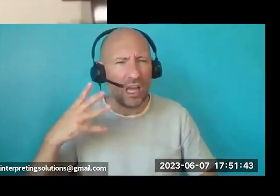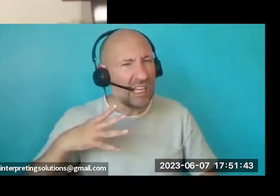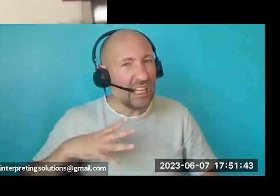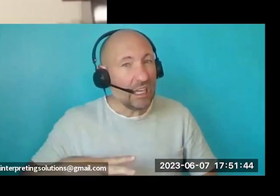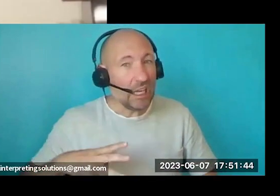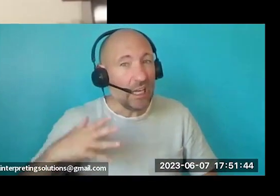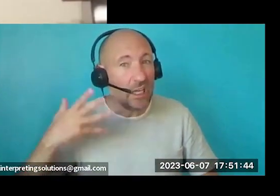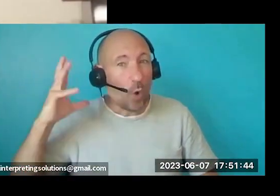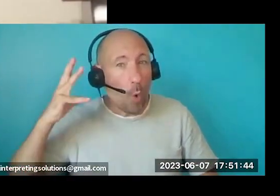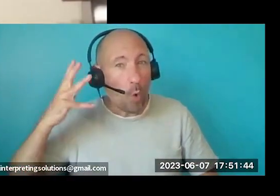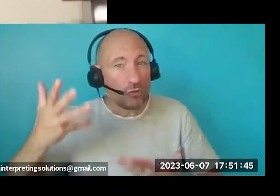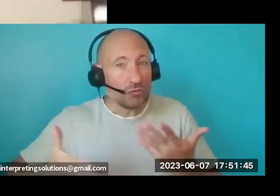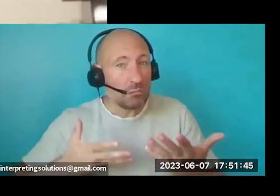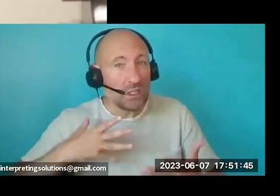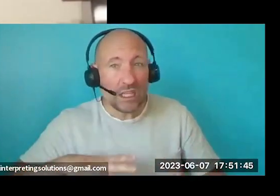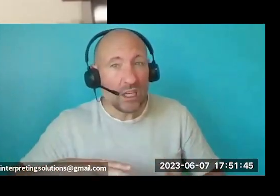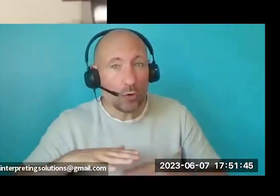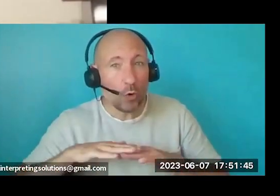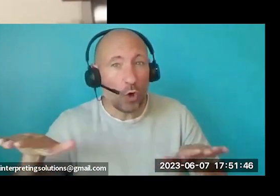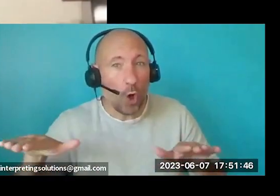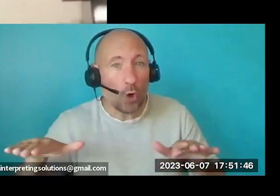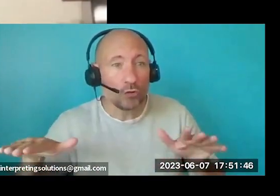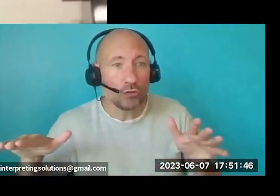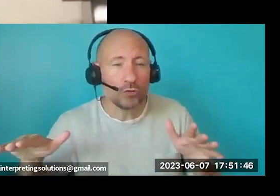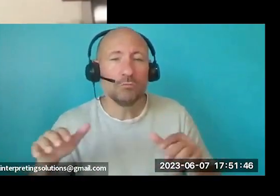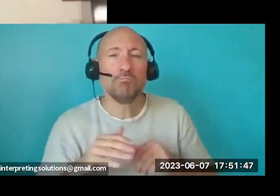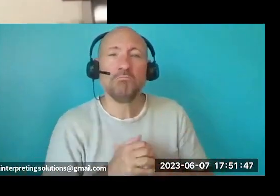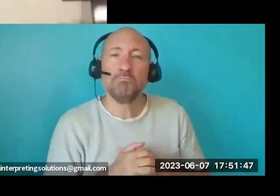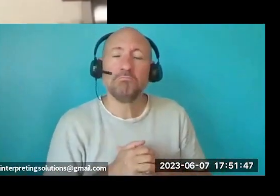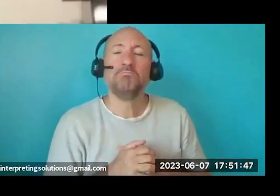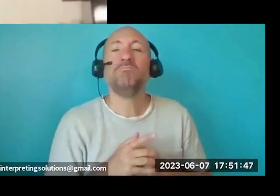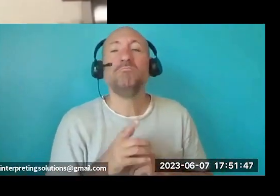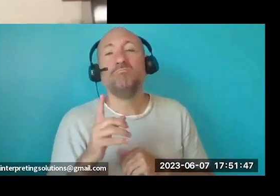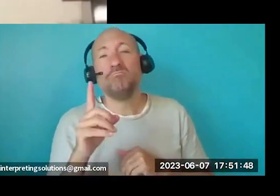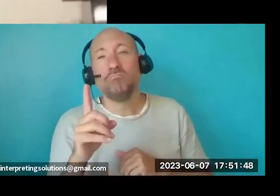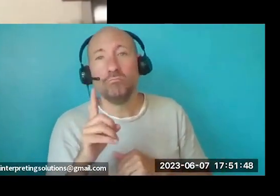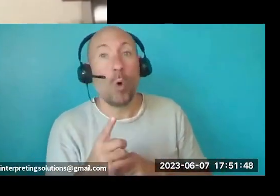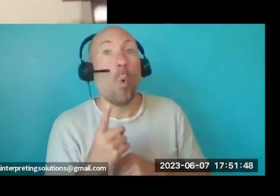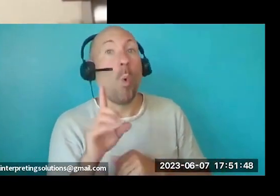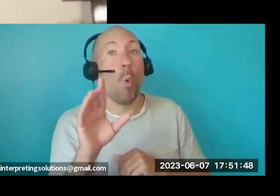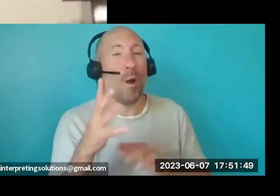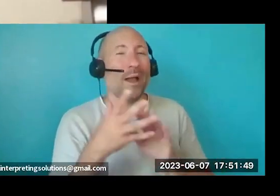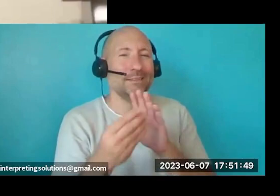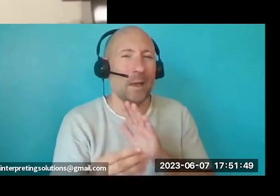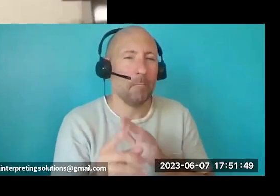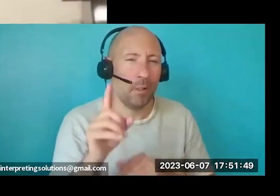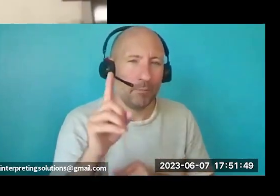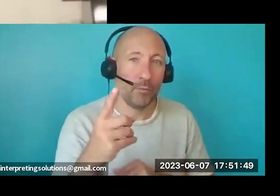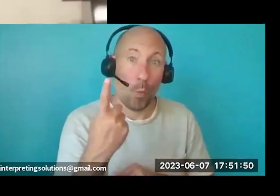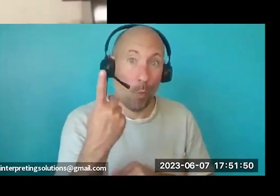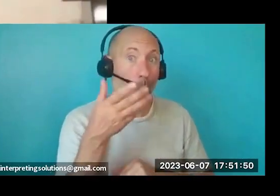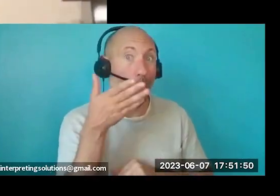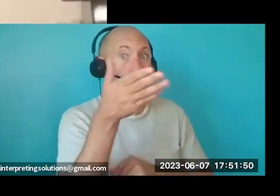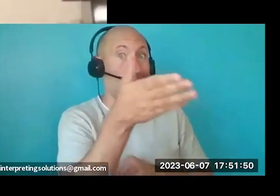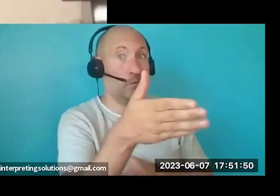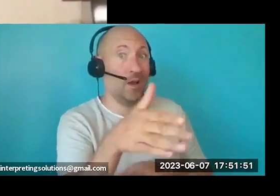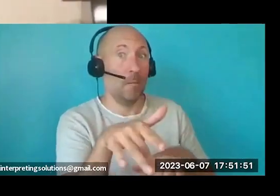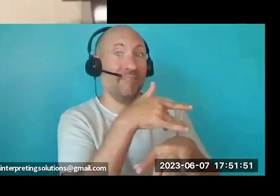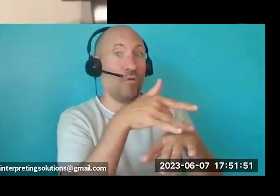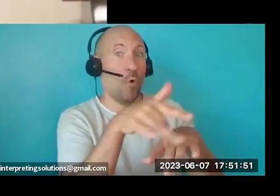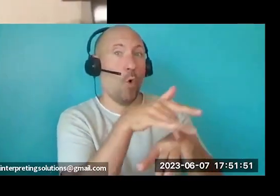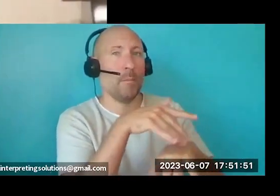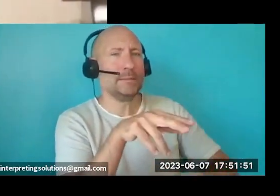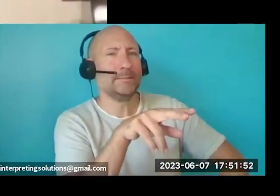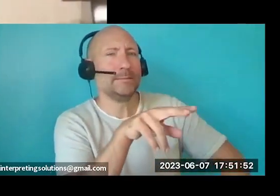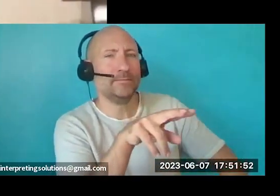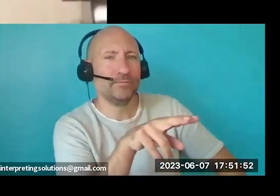not. You ask for examples. So there was one performance where we made a description in the